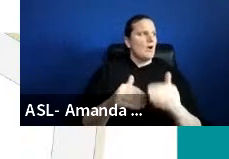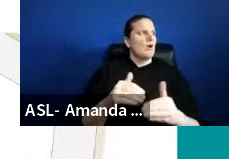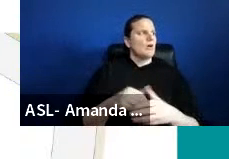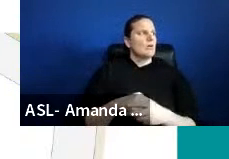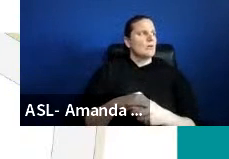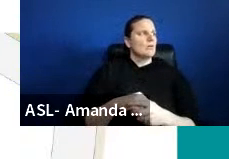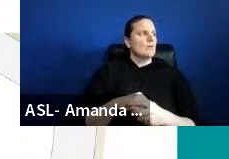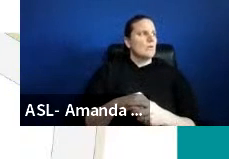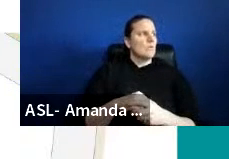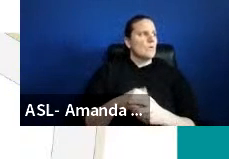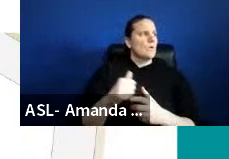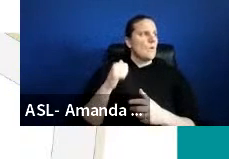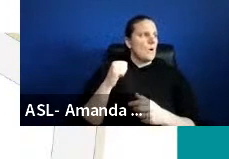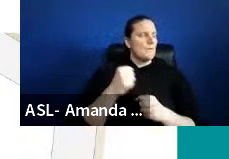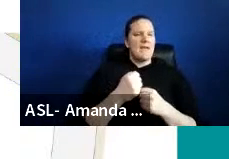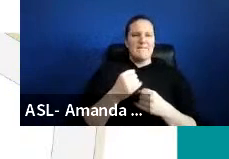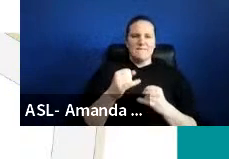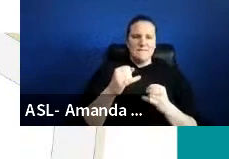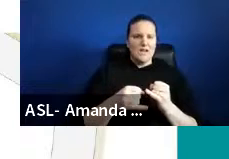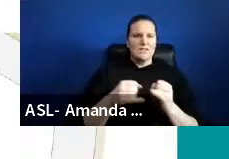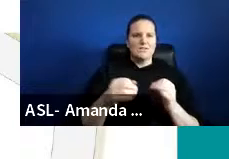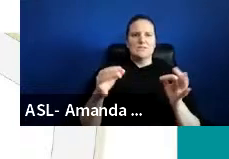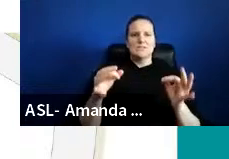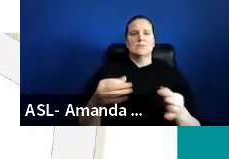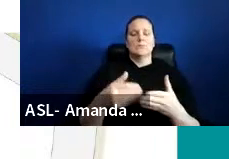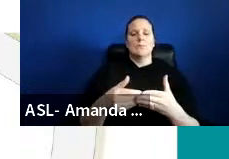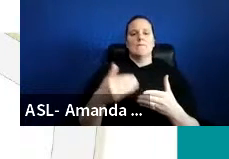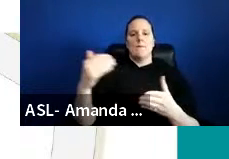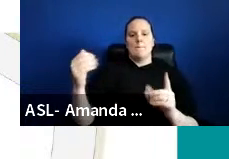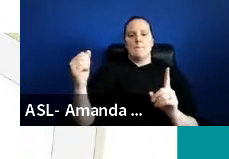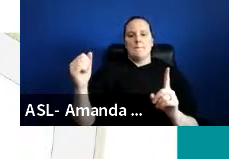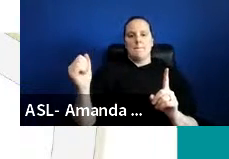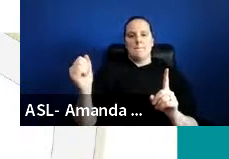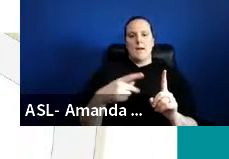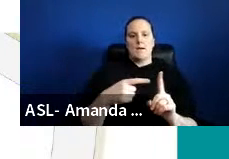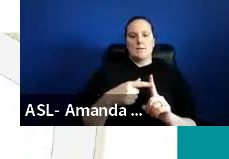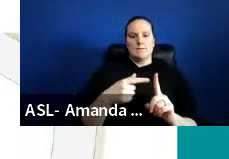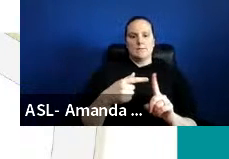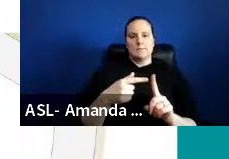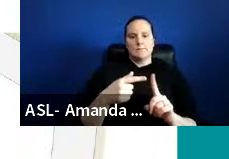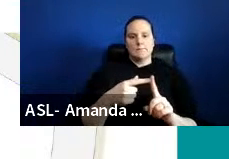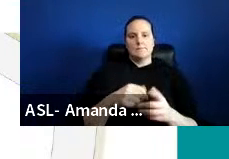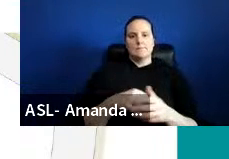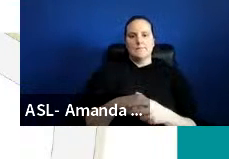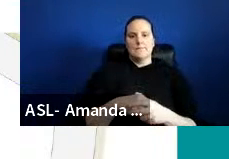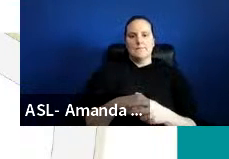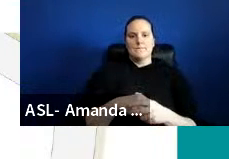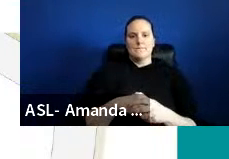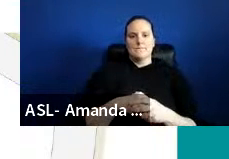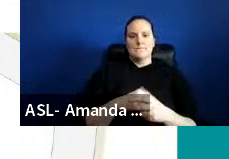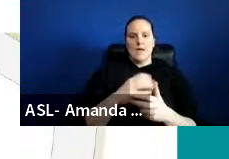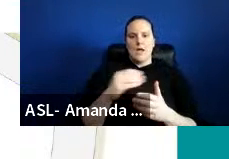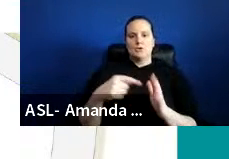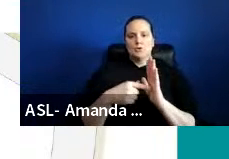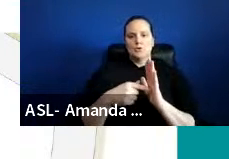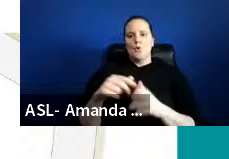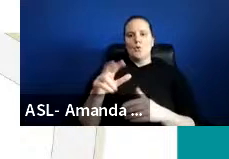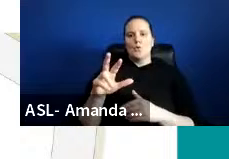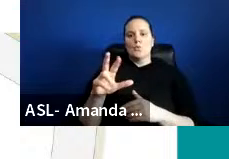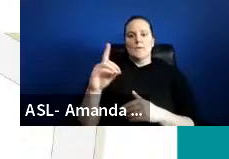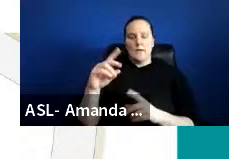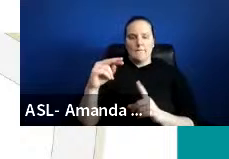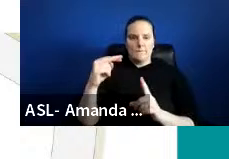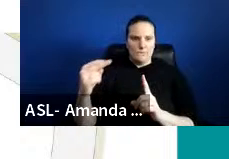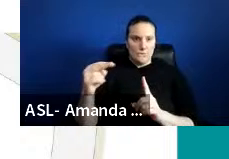we won't be making final decisions before coming back to you and showing 3D